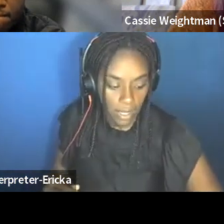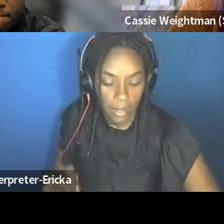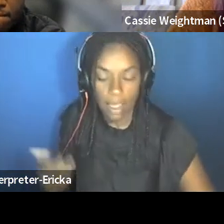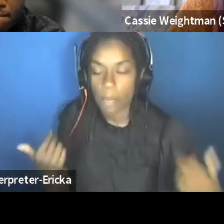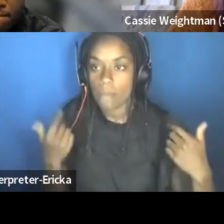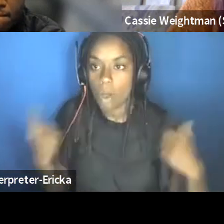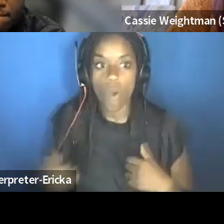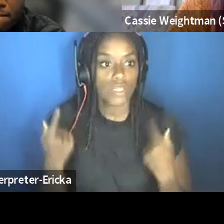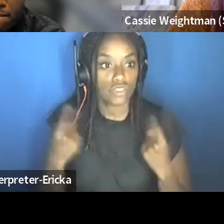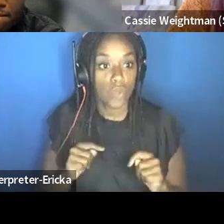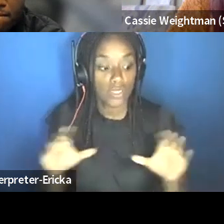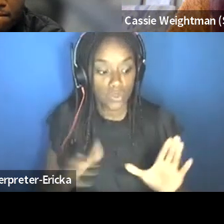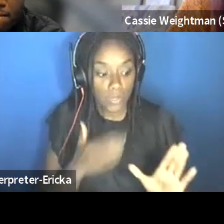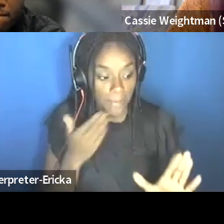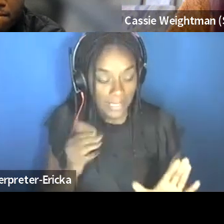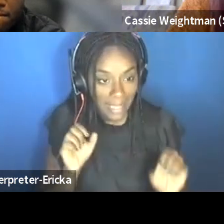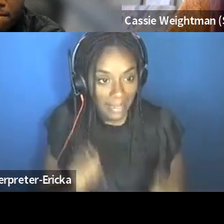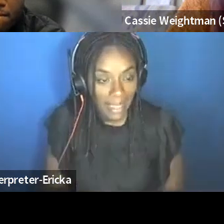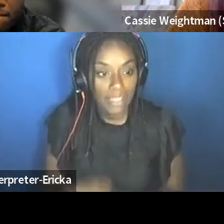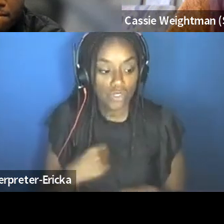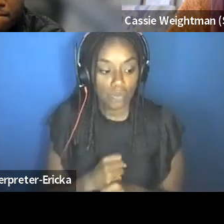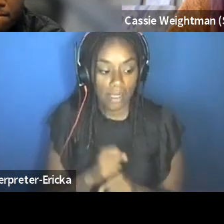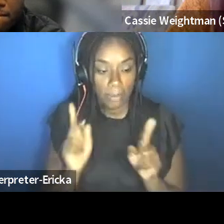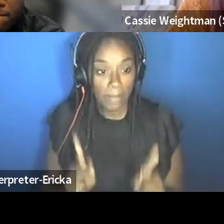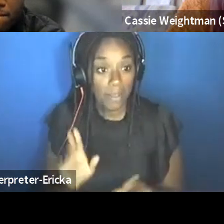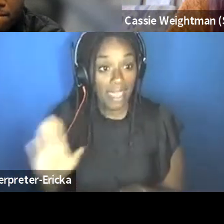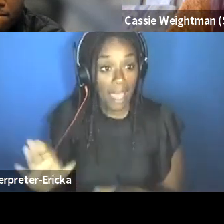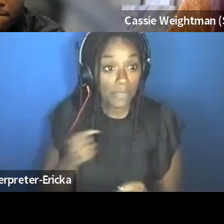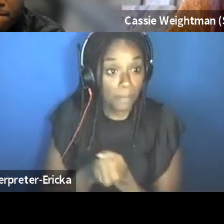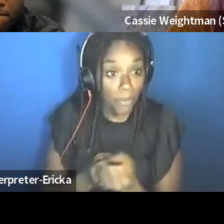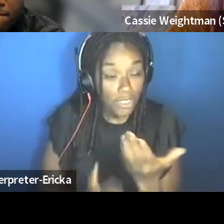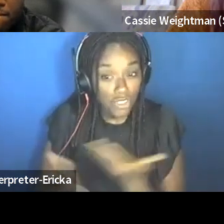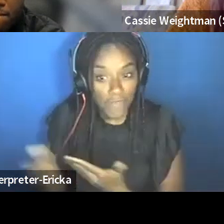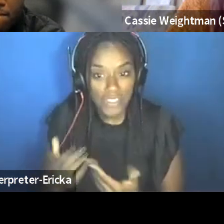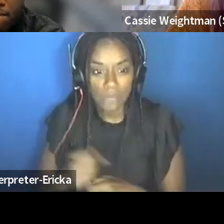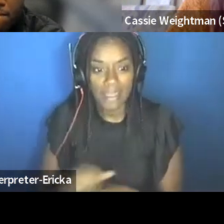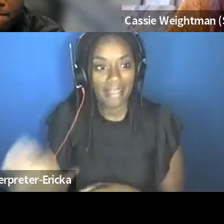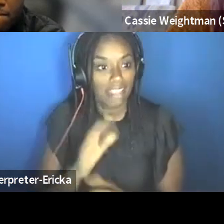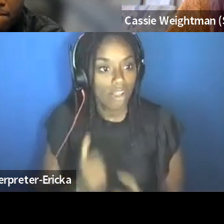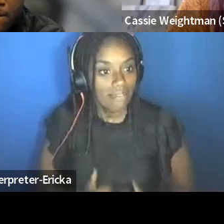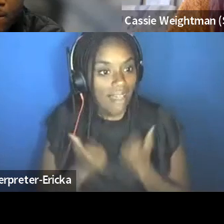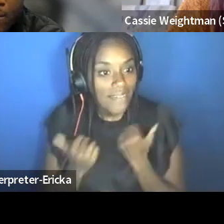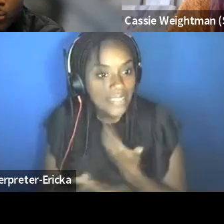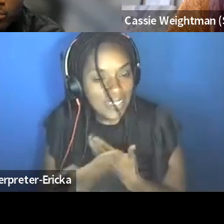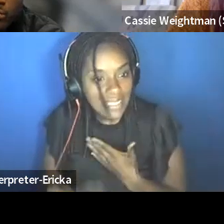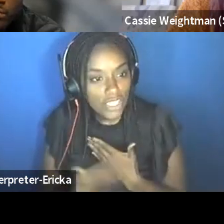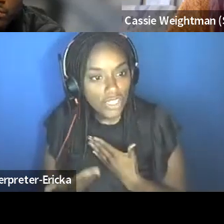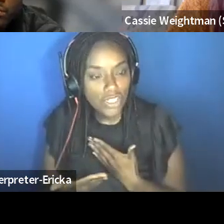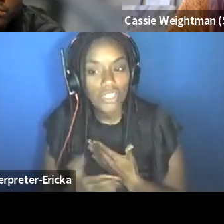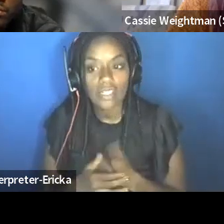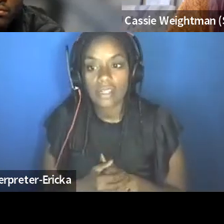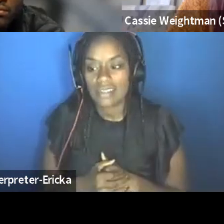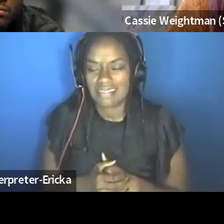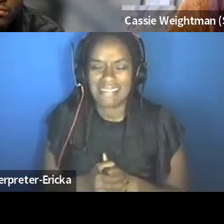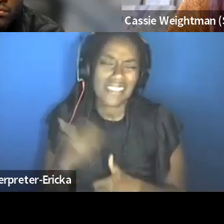I can to make the folks that I'm serving, to make their lives just even a little bit easier. And